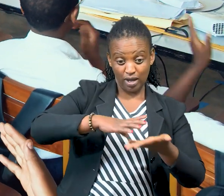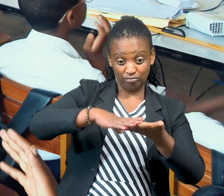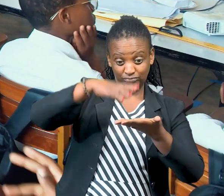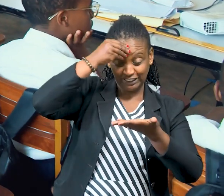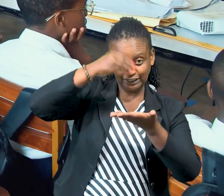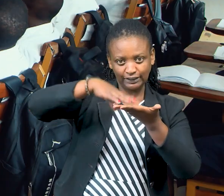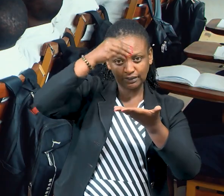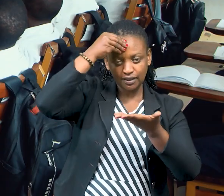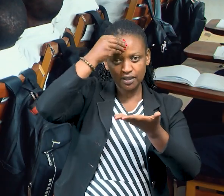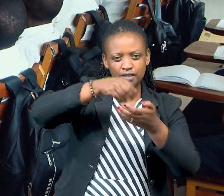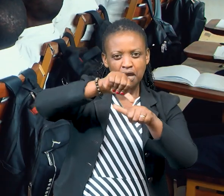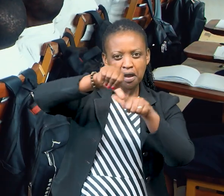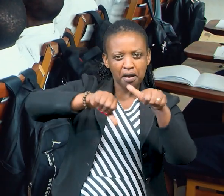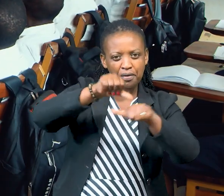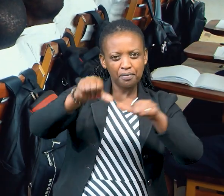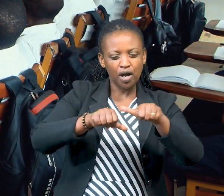We are going to study